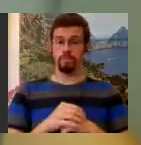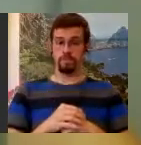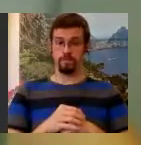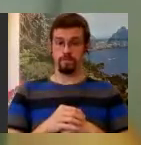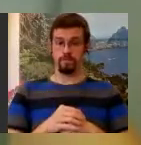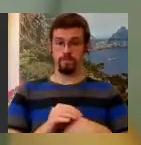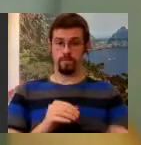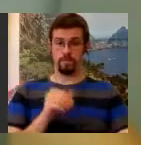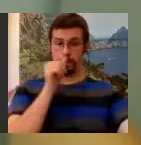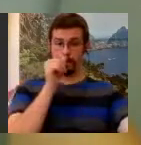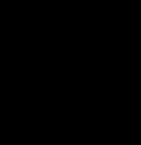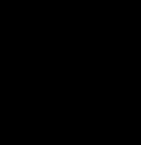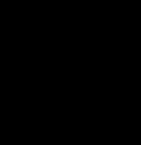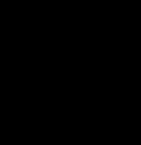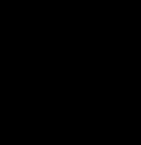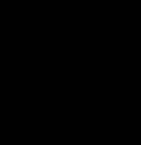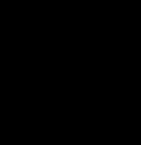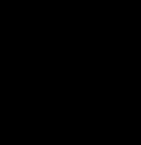jump